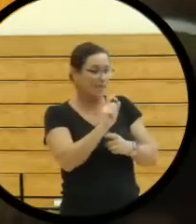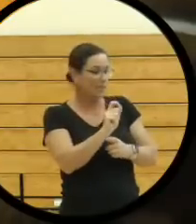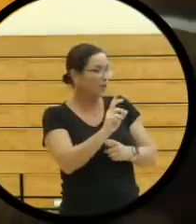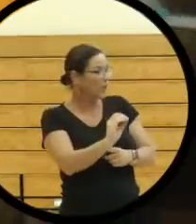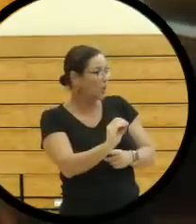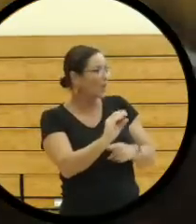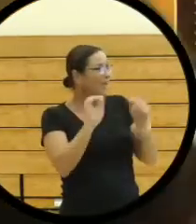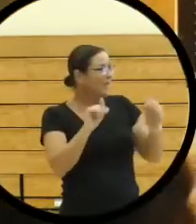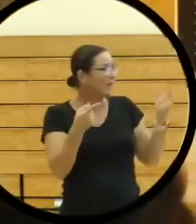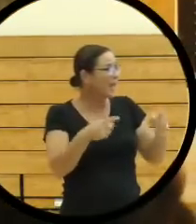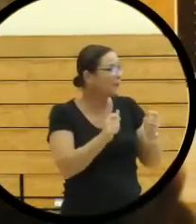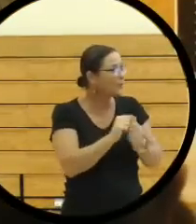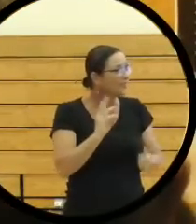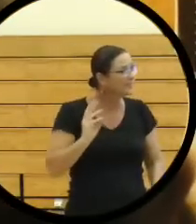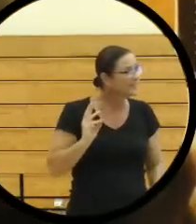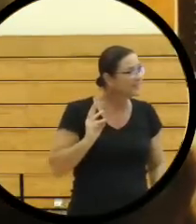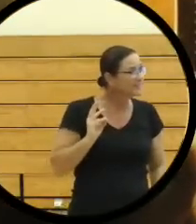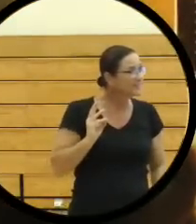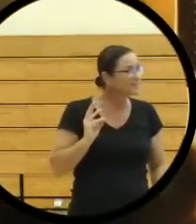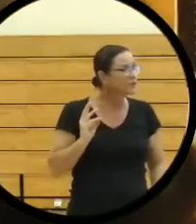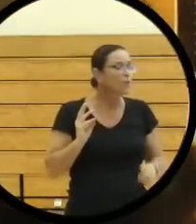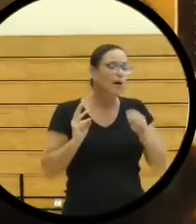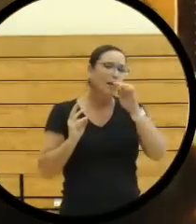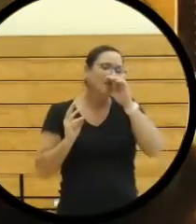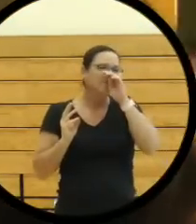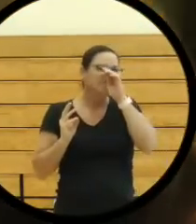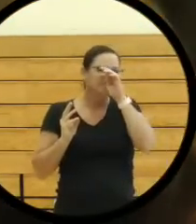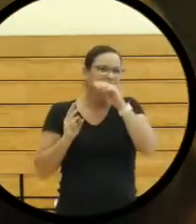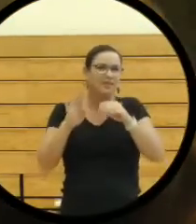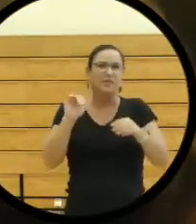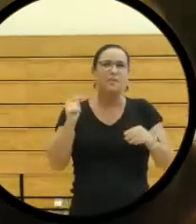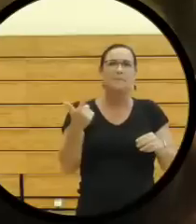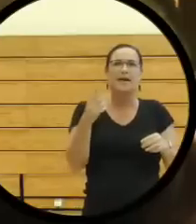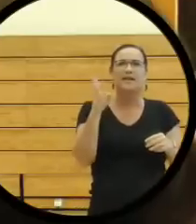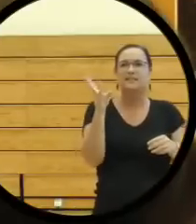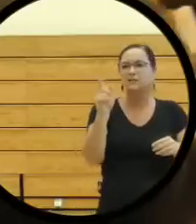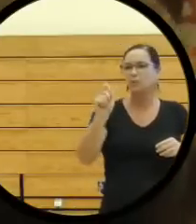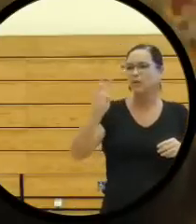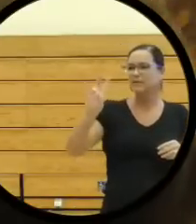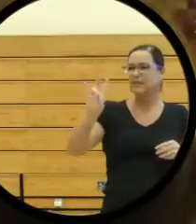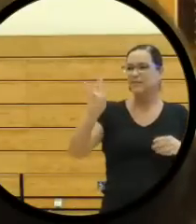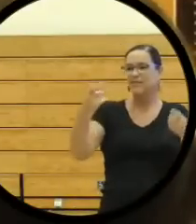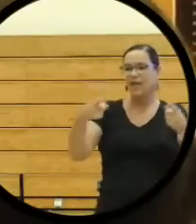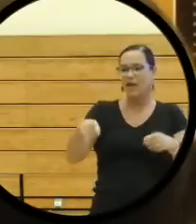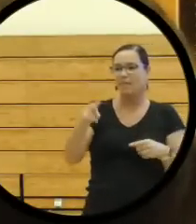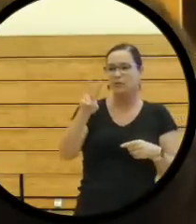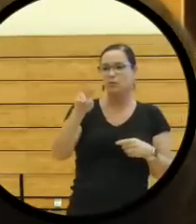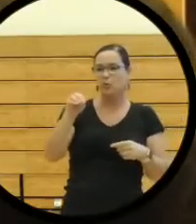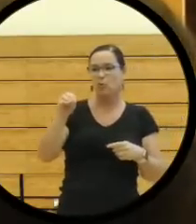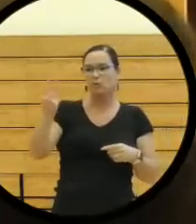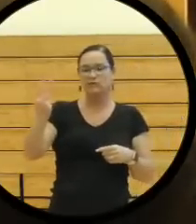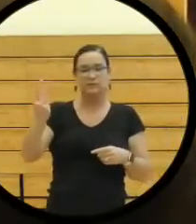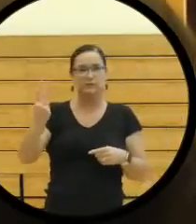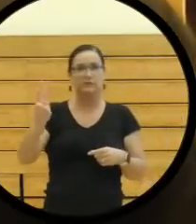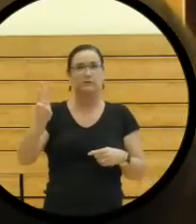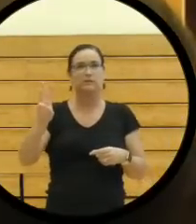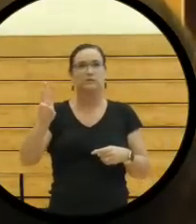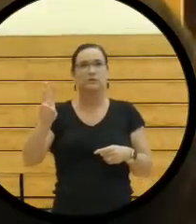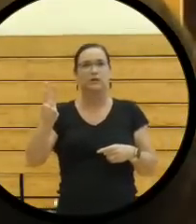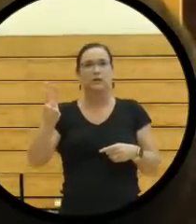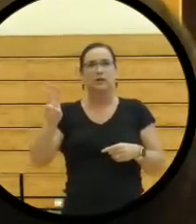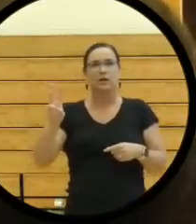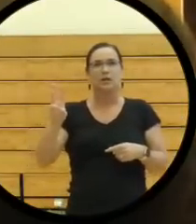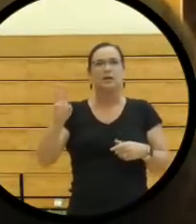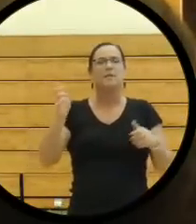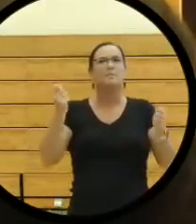6 or no? You know, like the magnitude 6.7 earthquake that happened in 2006 shook a lot